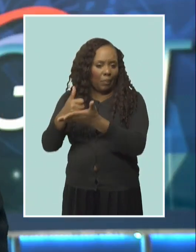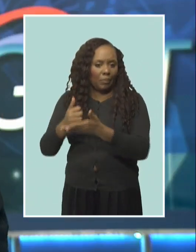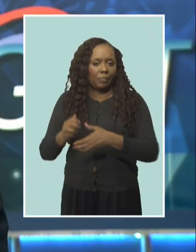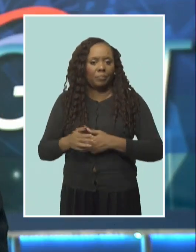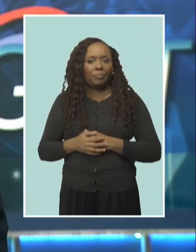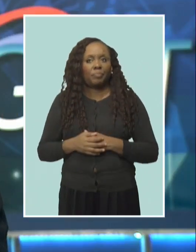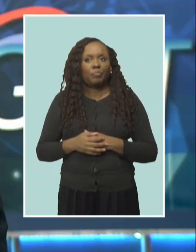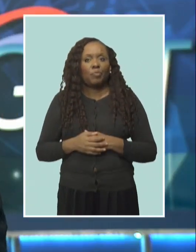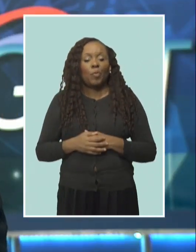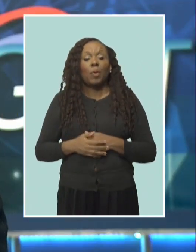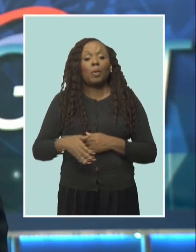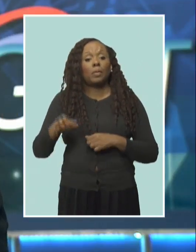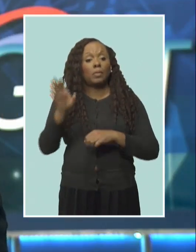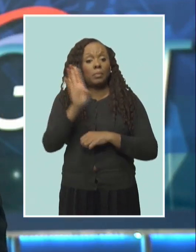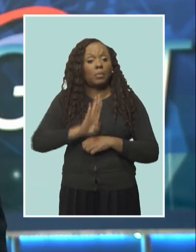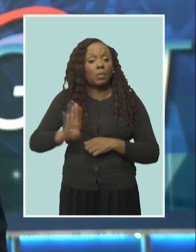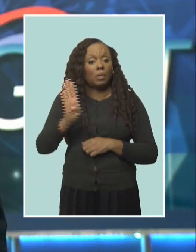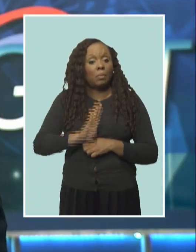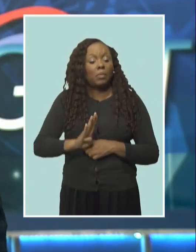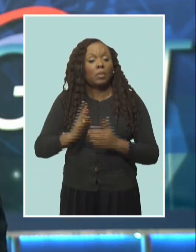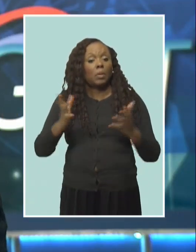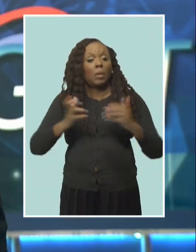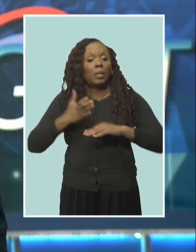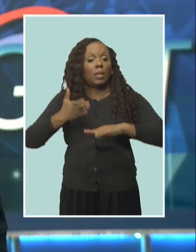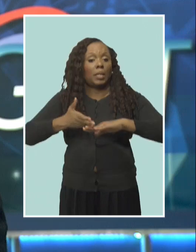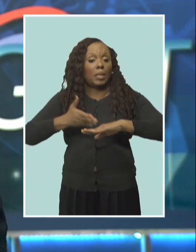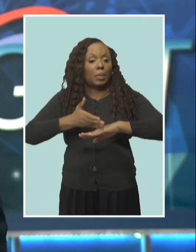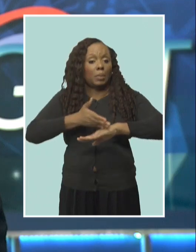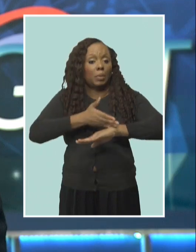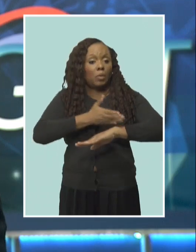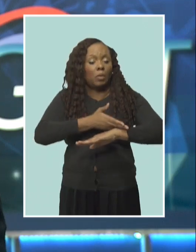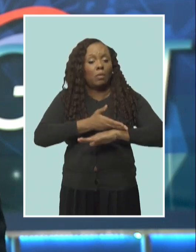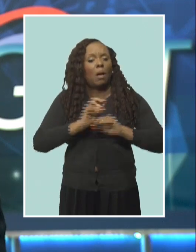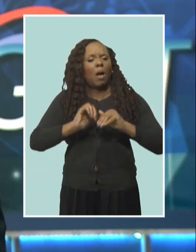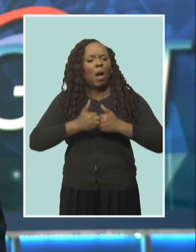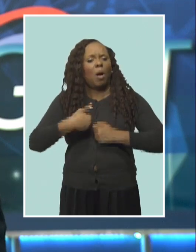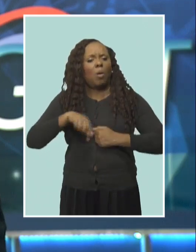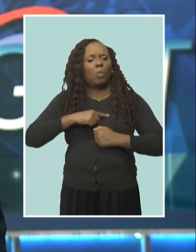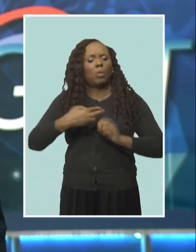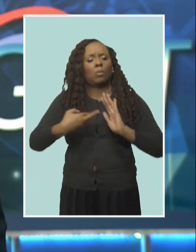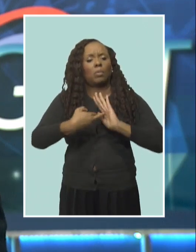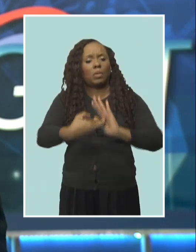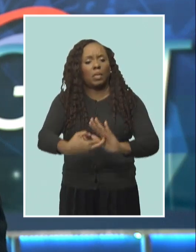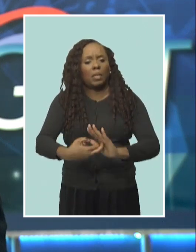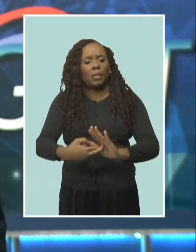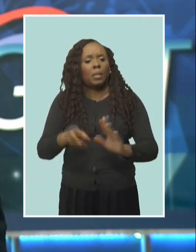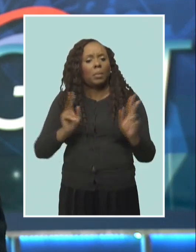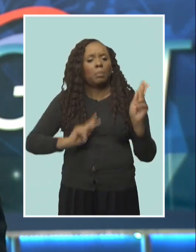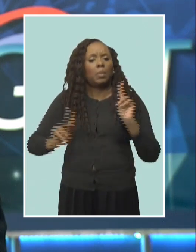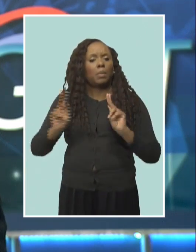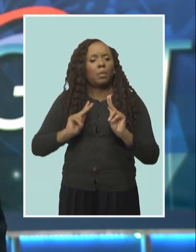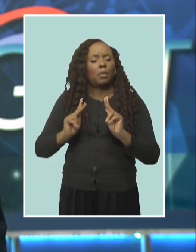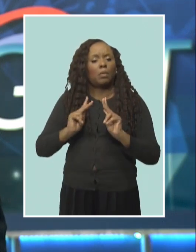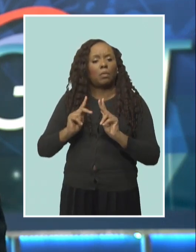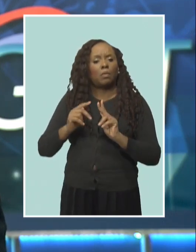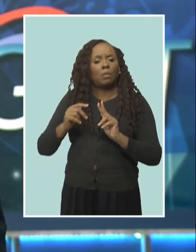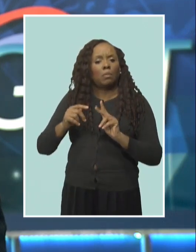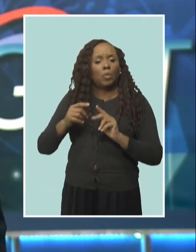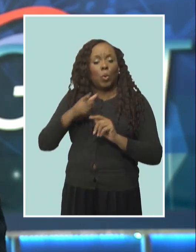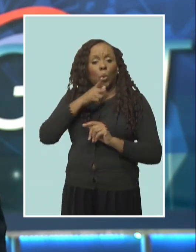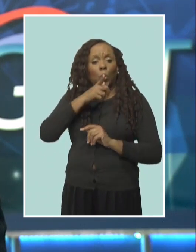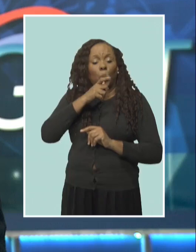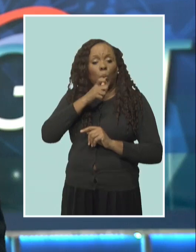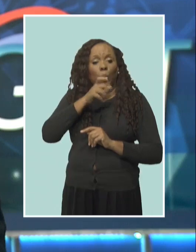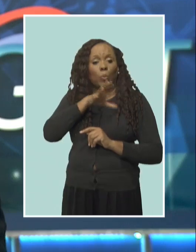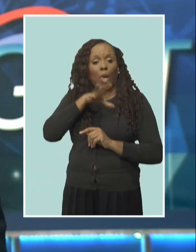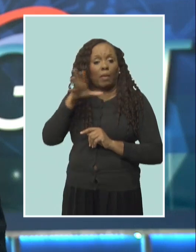Barbados is now part of an effort to improve the representation of people of African descent in biotechnology and